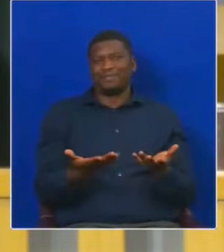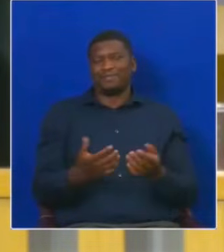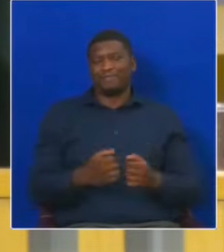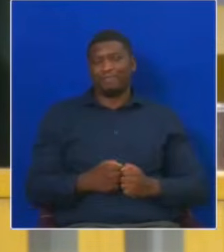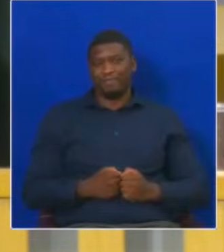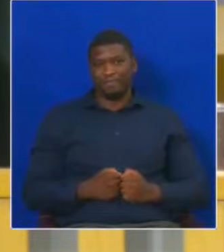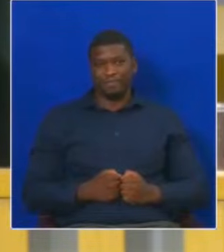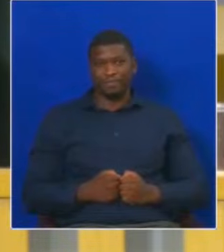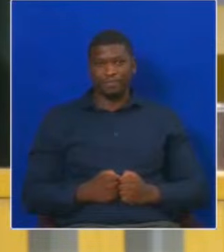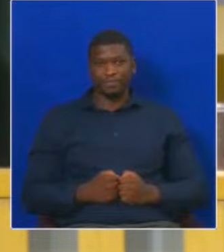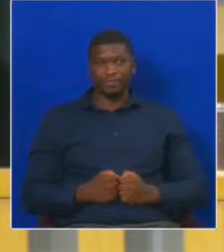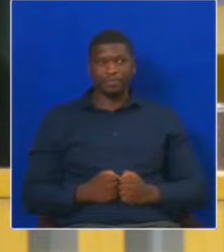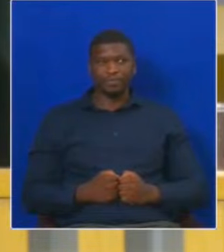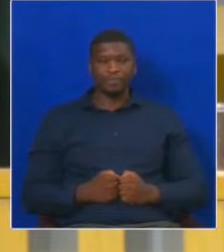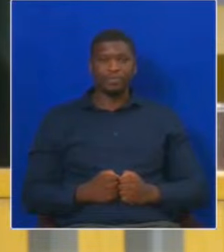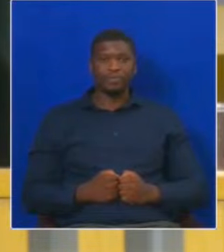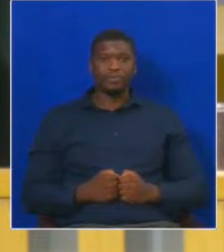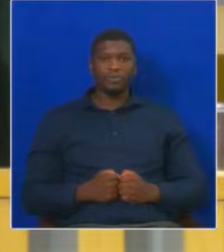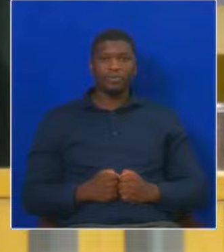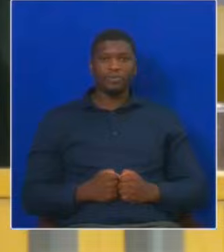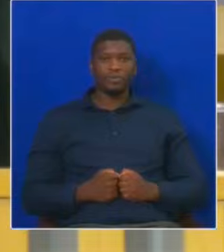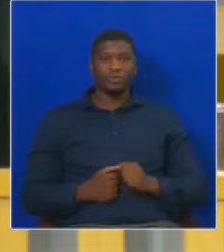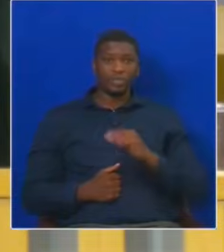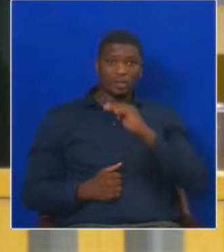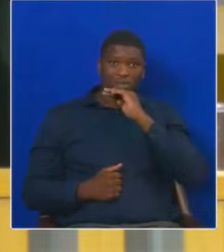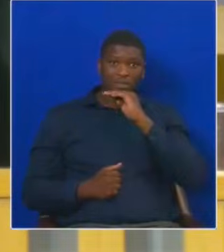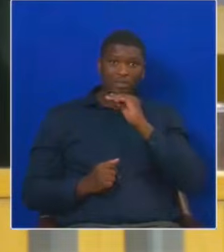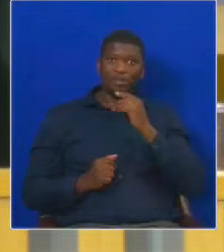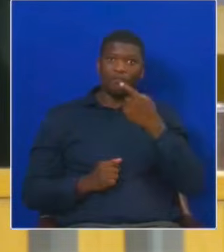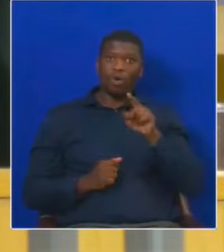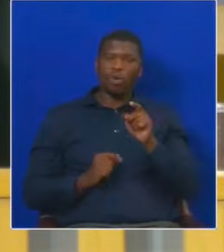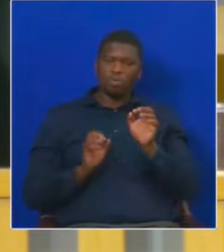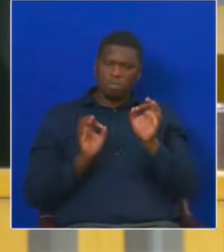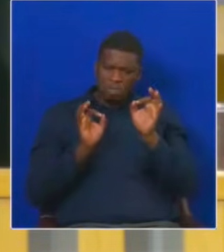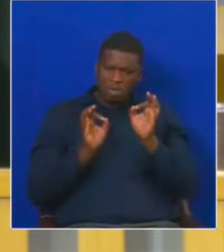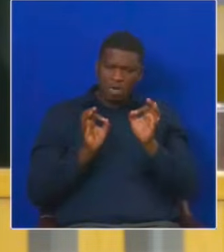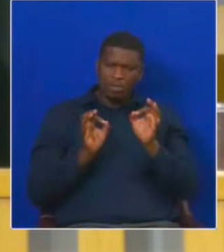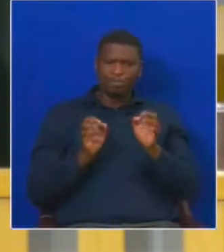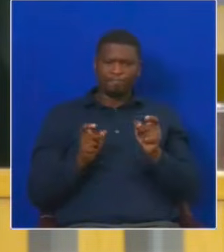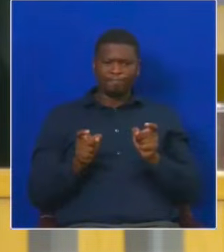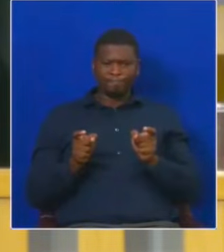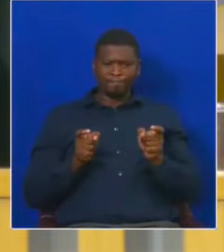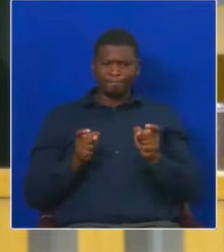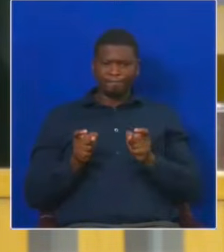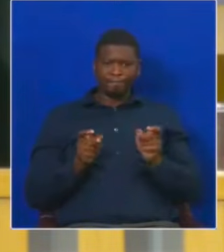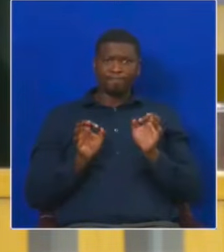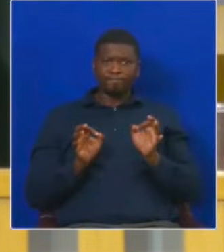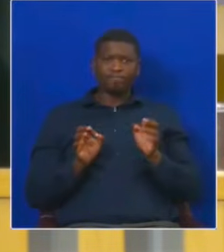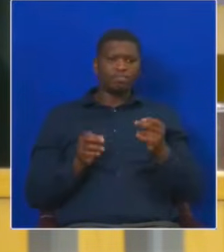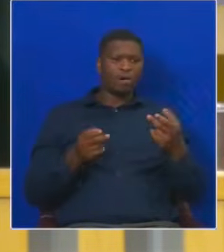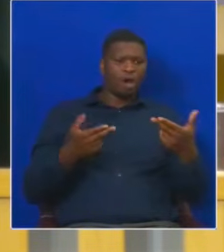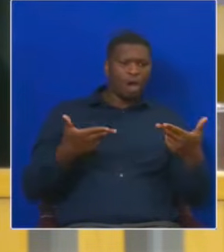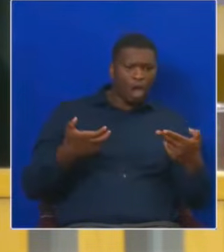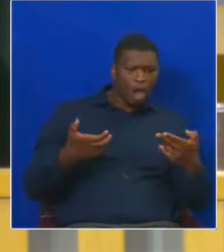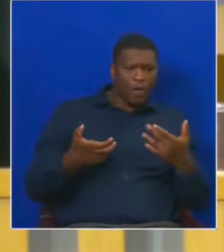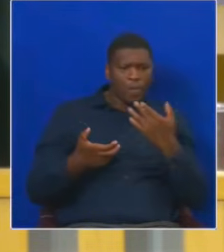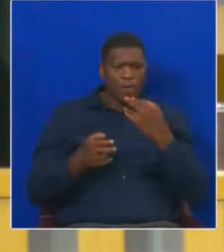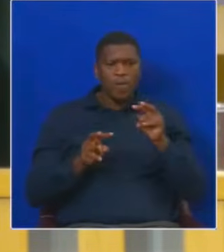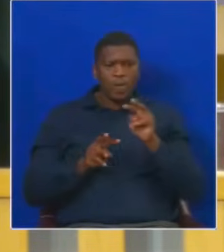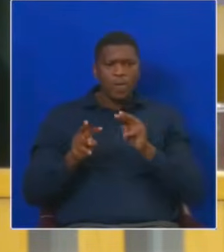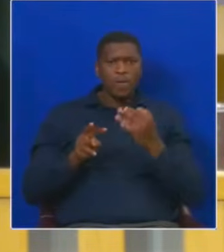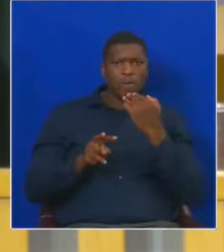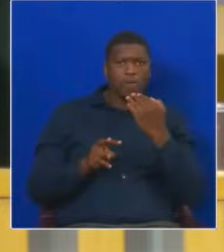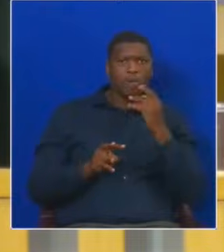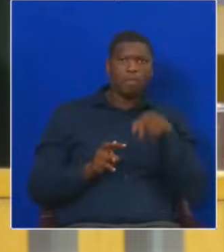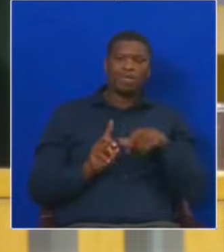So for a proper control of the movement of the firearms, indeed, only one person must